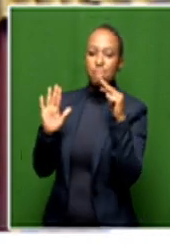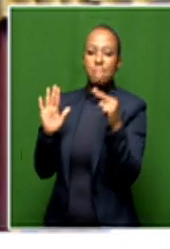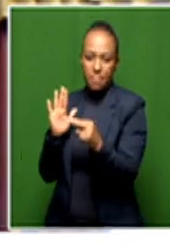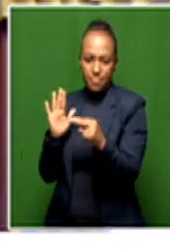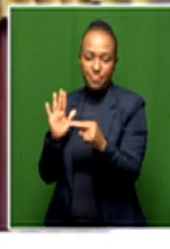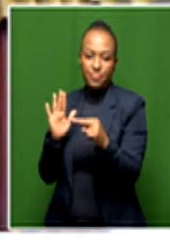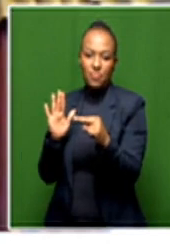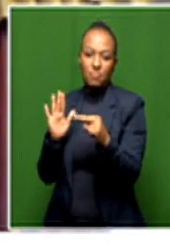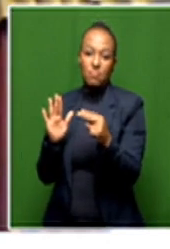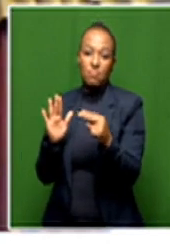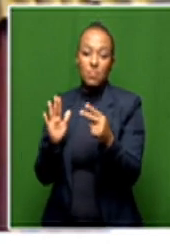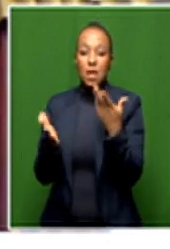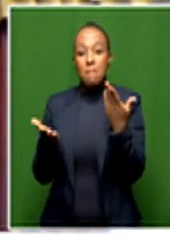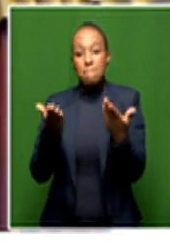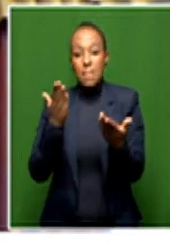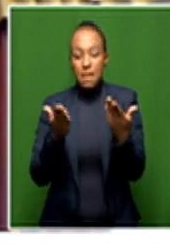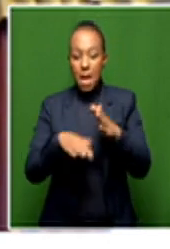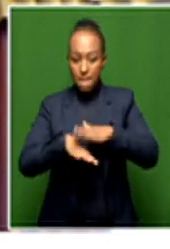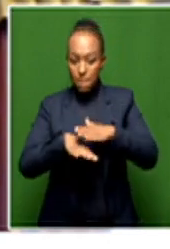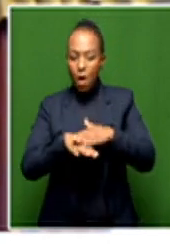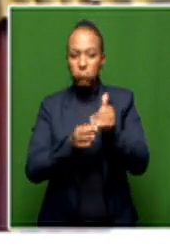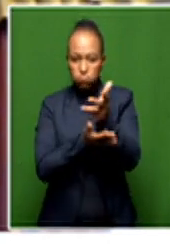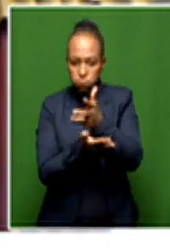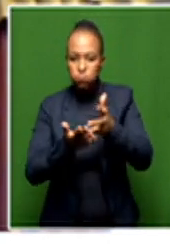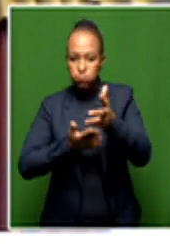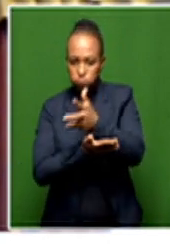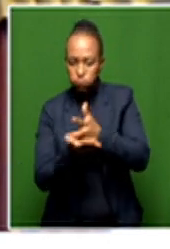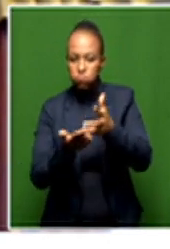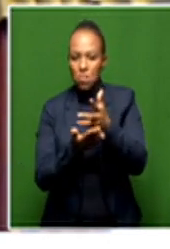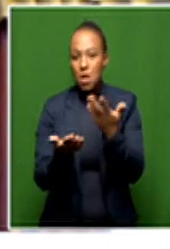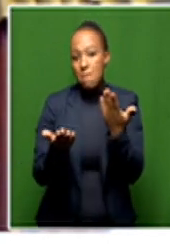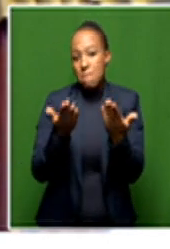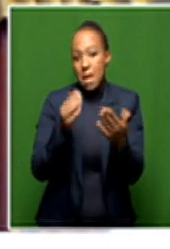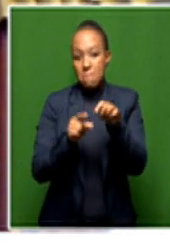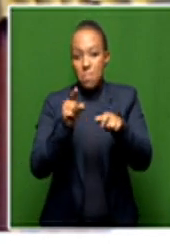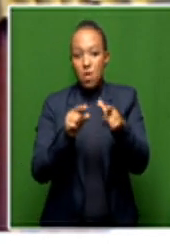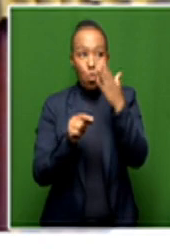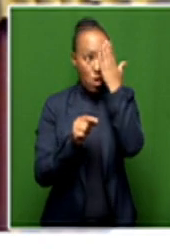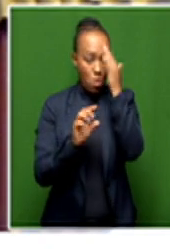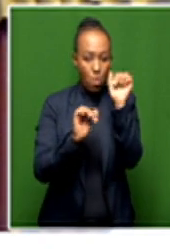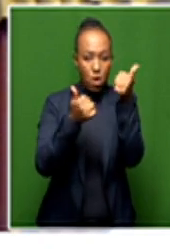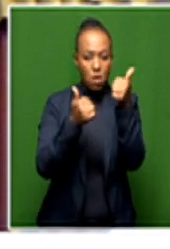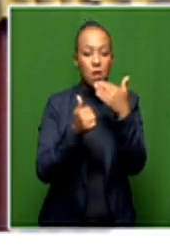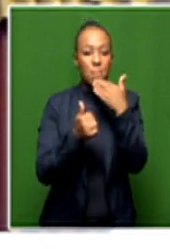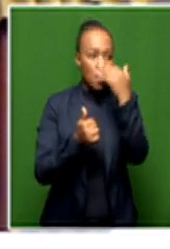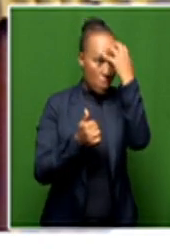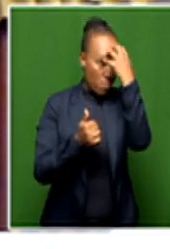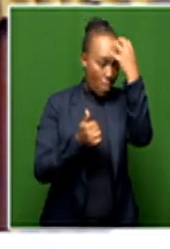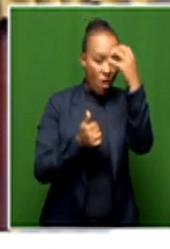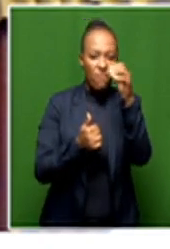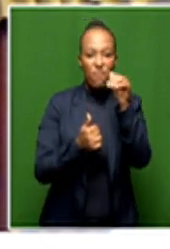But maybe that's something to explore, and maybe people who know a lot about this would be someone like Prof. Ames